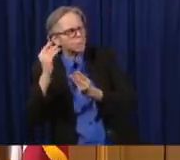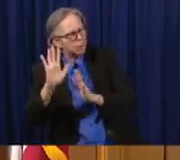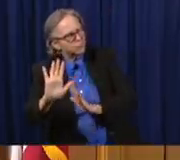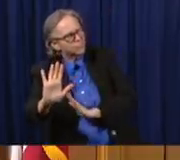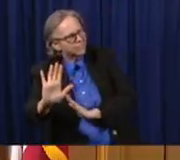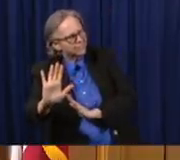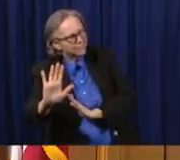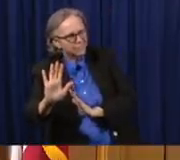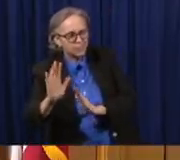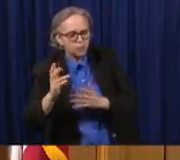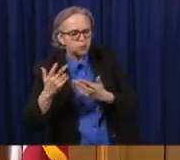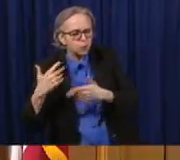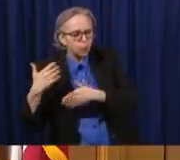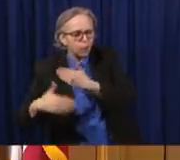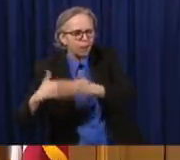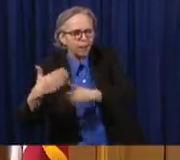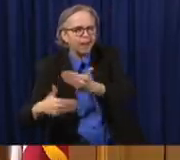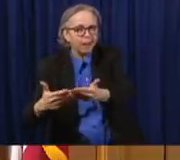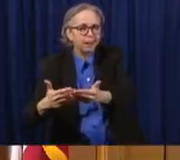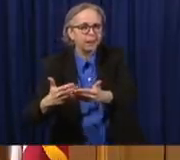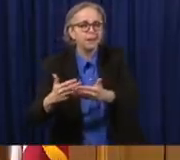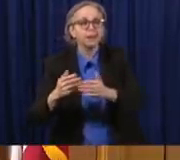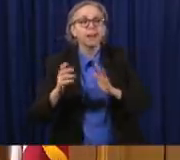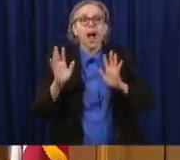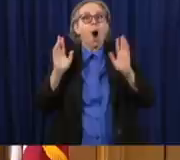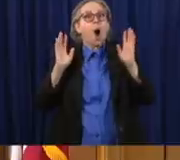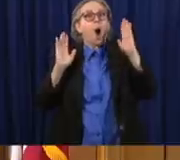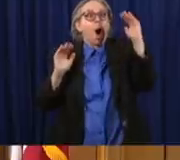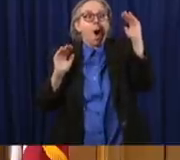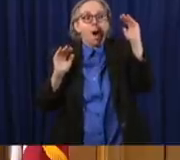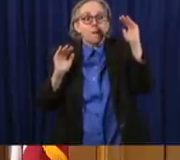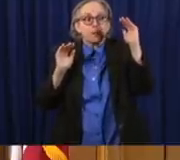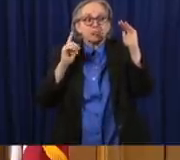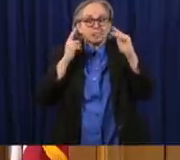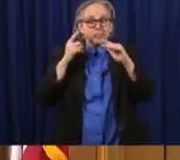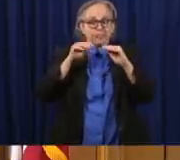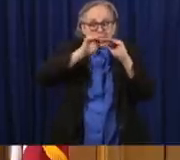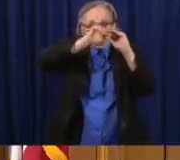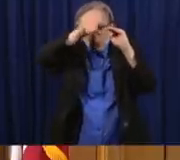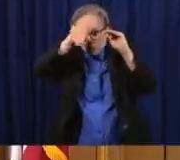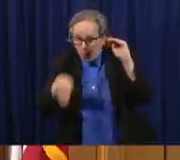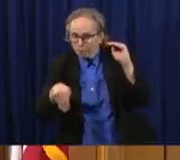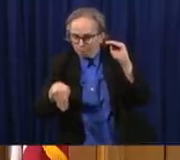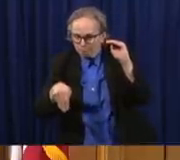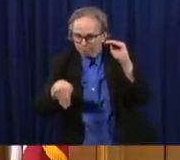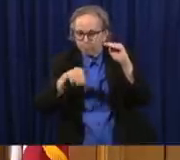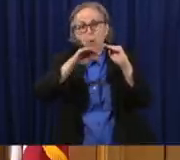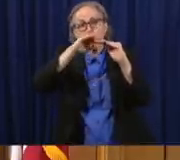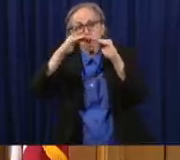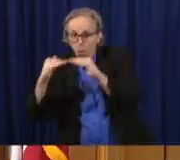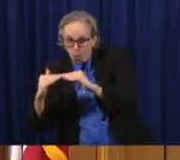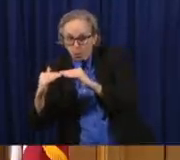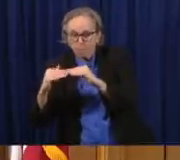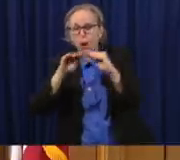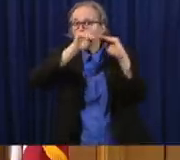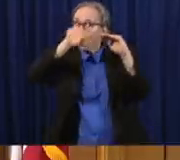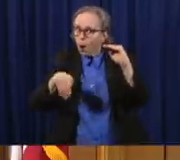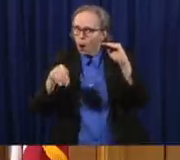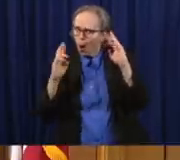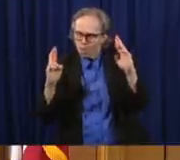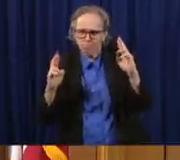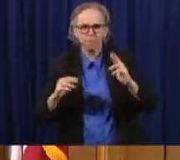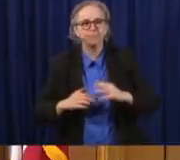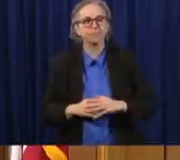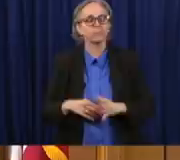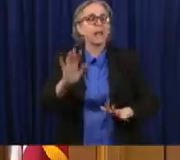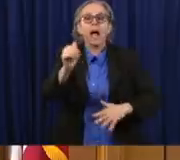is that it doesn't stay flat too long. We hope it starts edging down. And we look at the statistics every day.